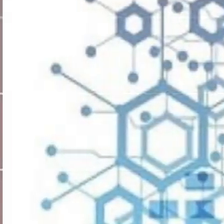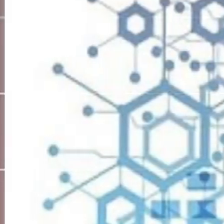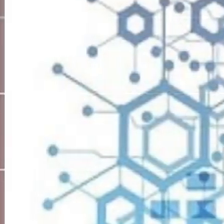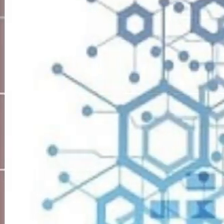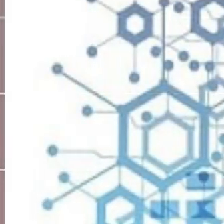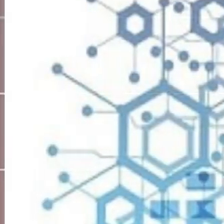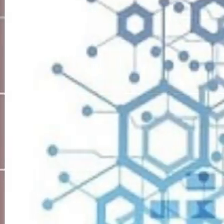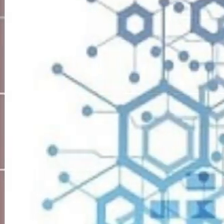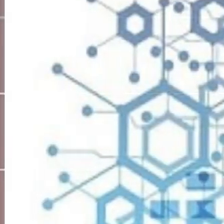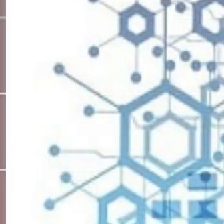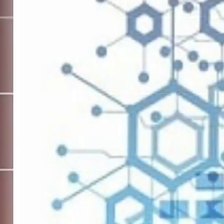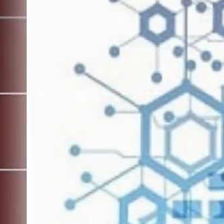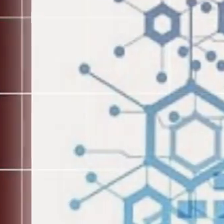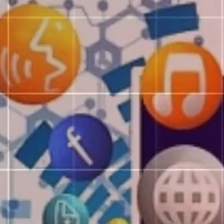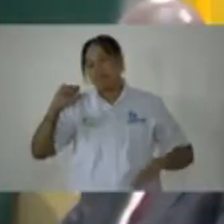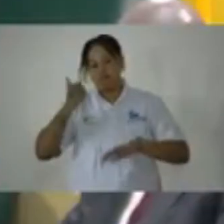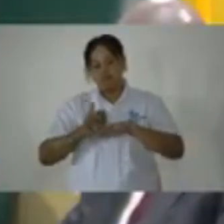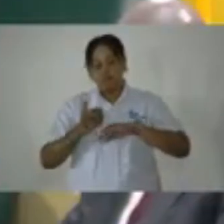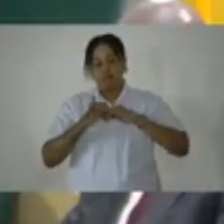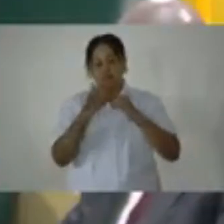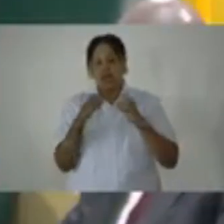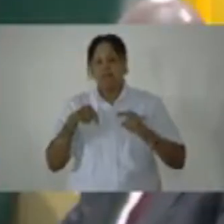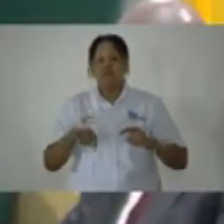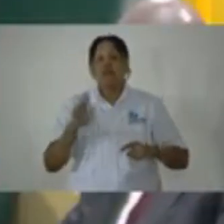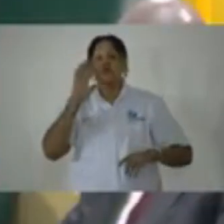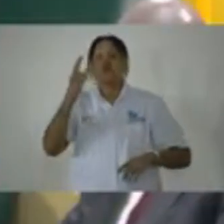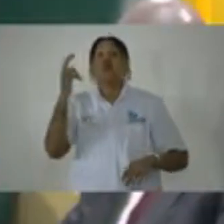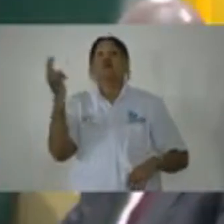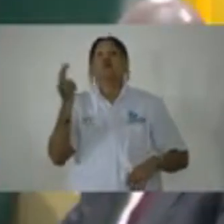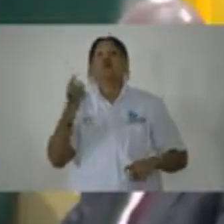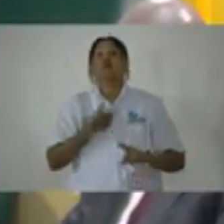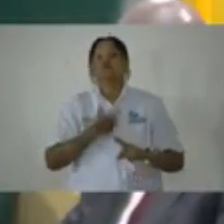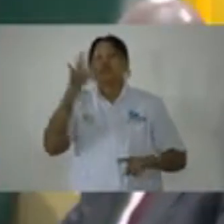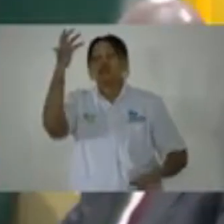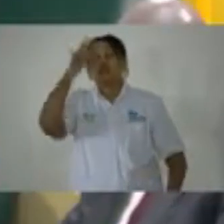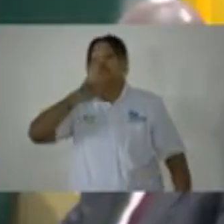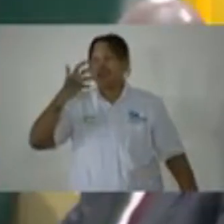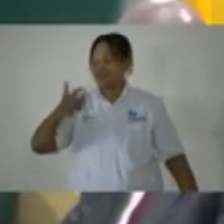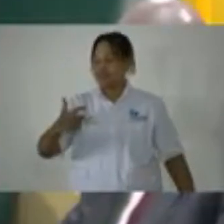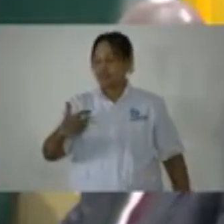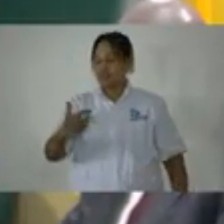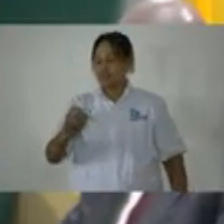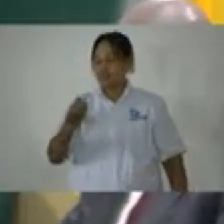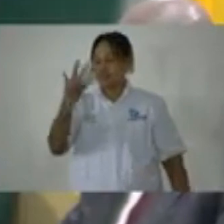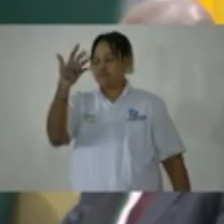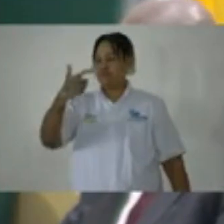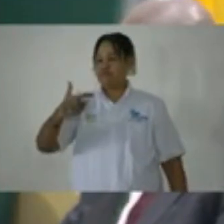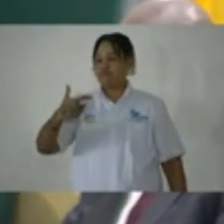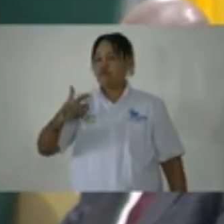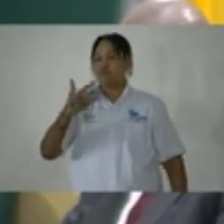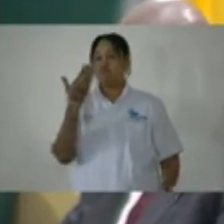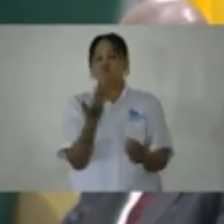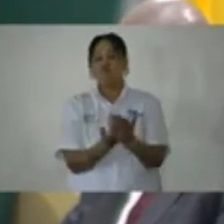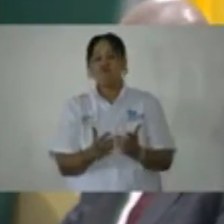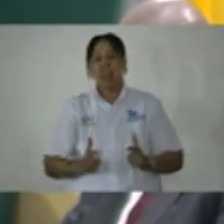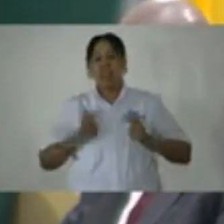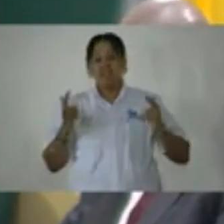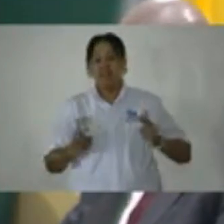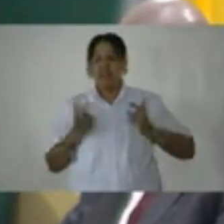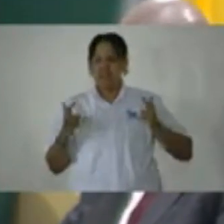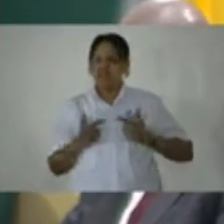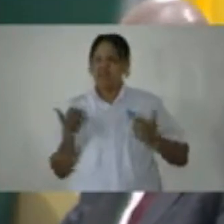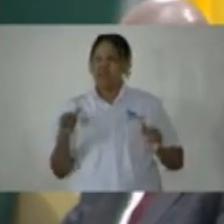and web applications. This will utilize facial recognition technology and provide proof of life,